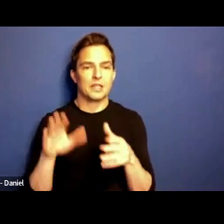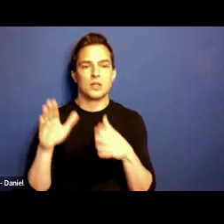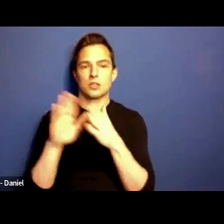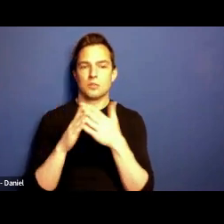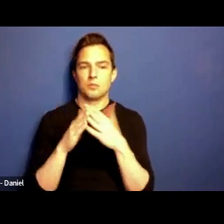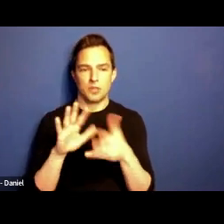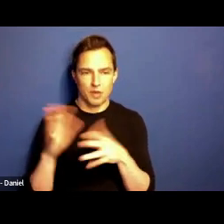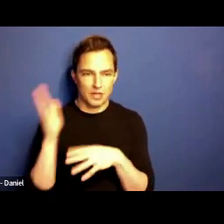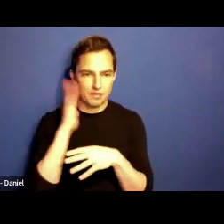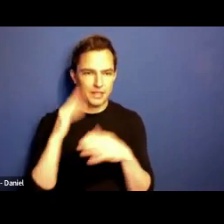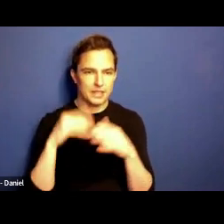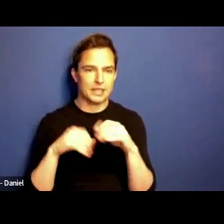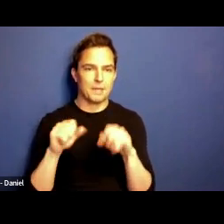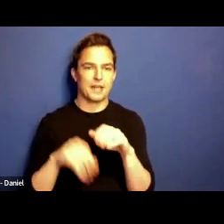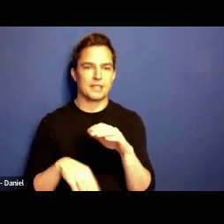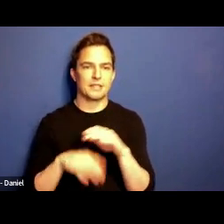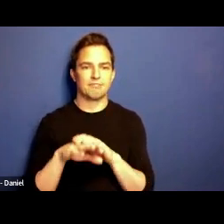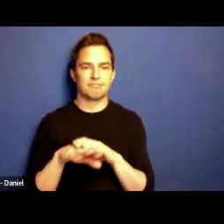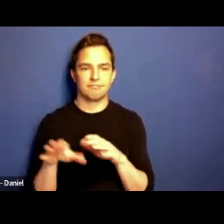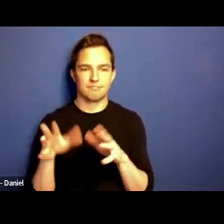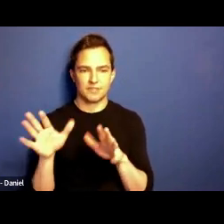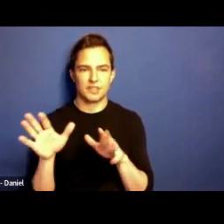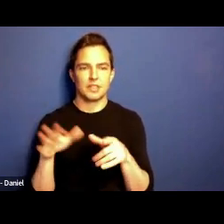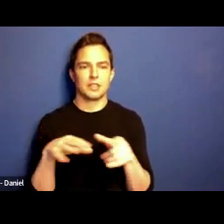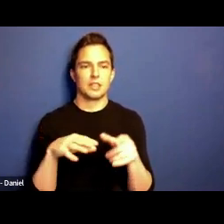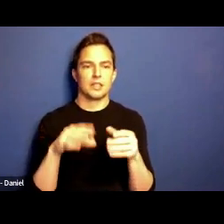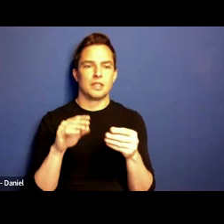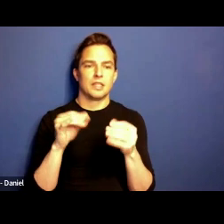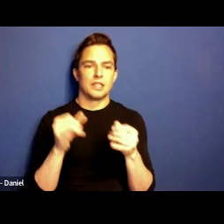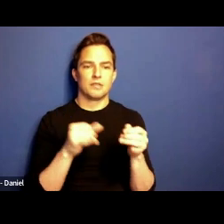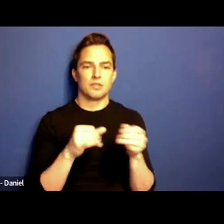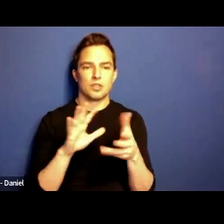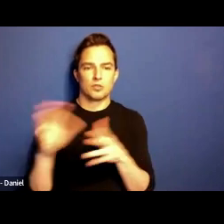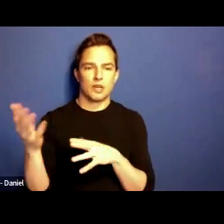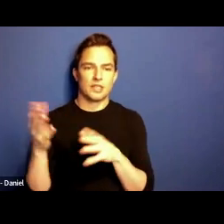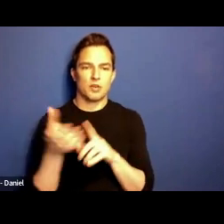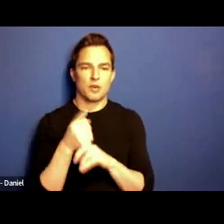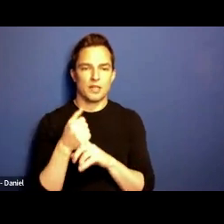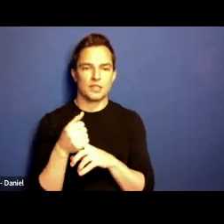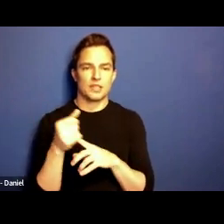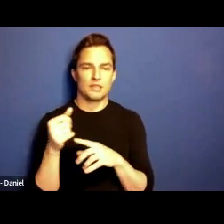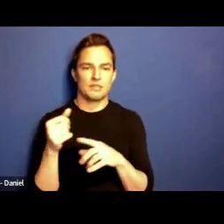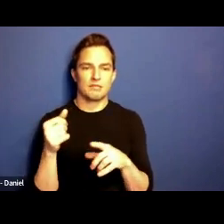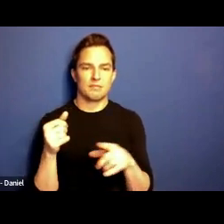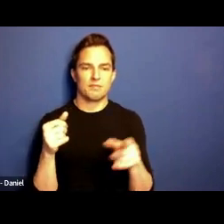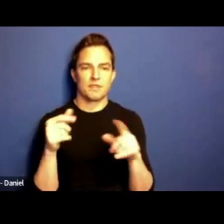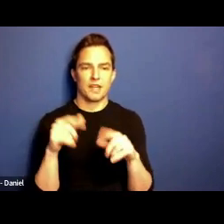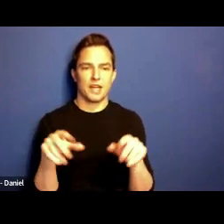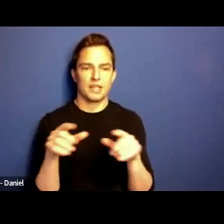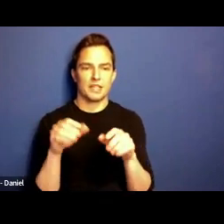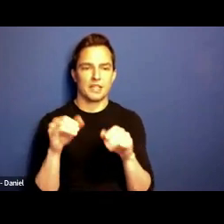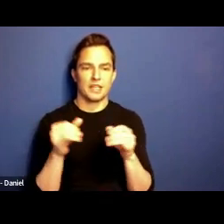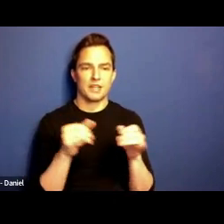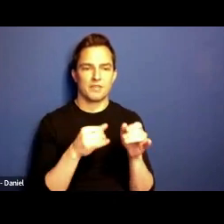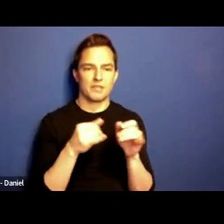or how full that's jammed to. Number of people in crisis arrested individuals waiting competency restoration and competency restoration